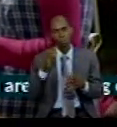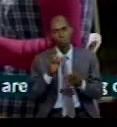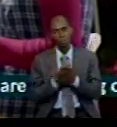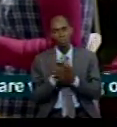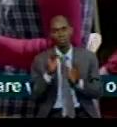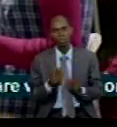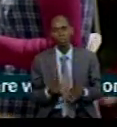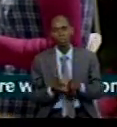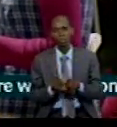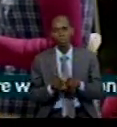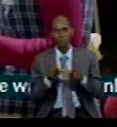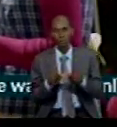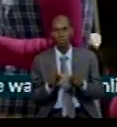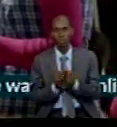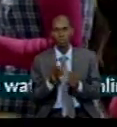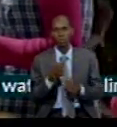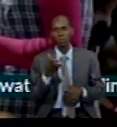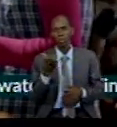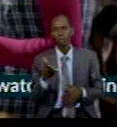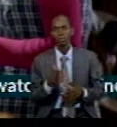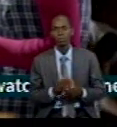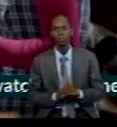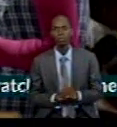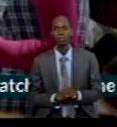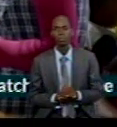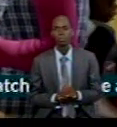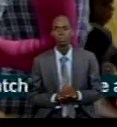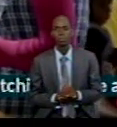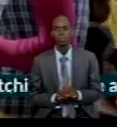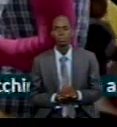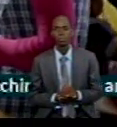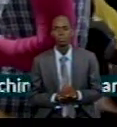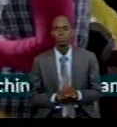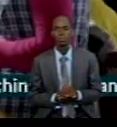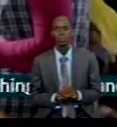conseillers restent là où ils sont avec les nouveaux convertis.